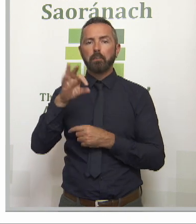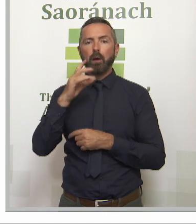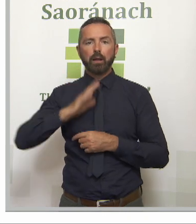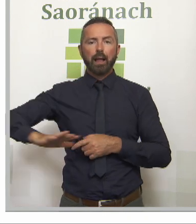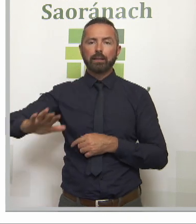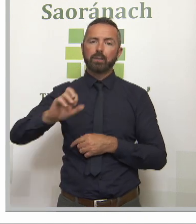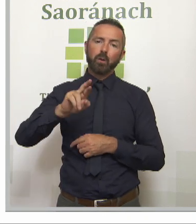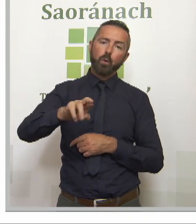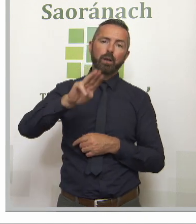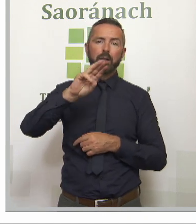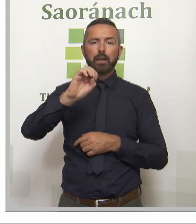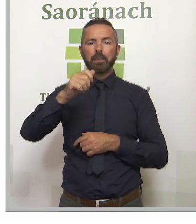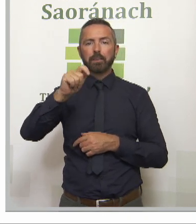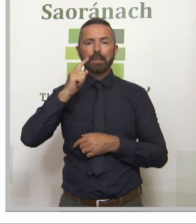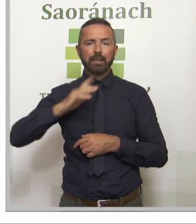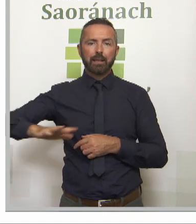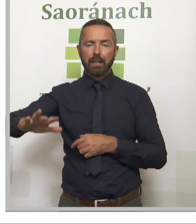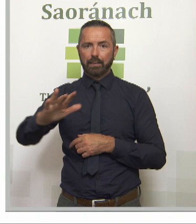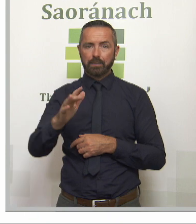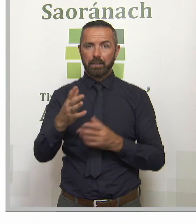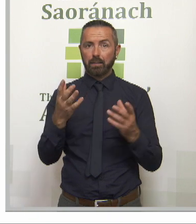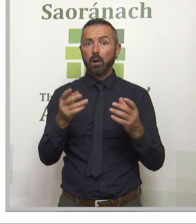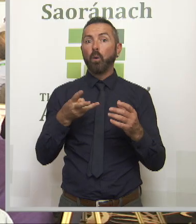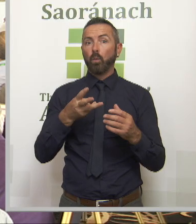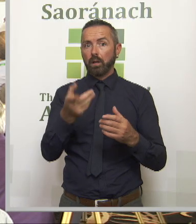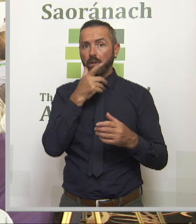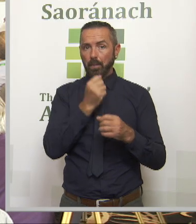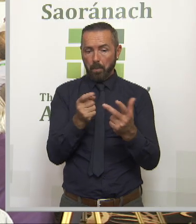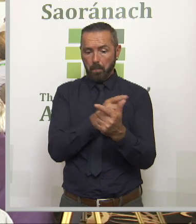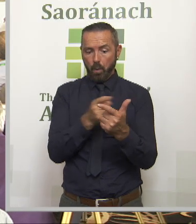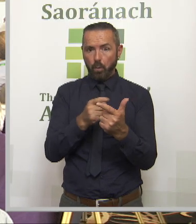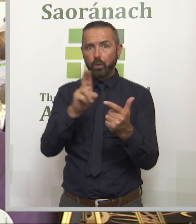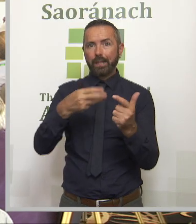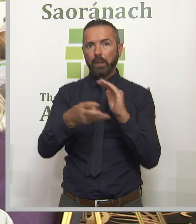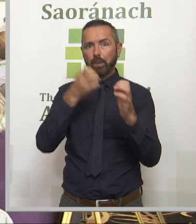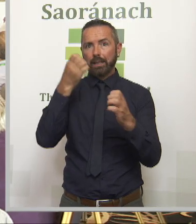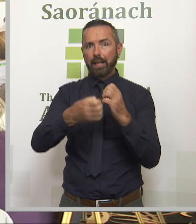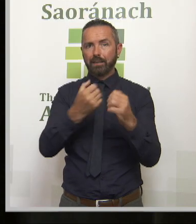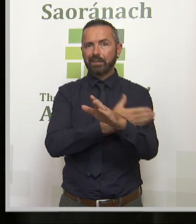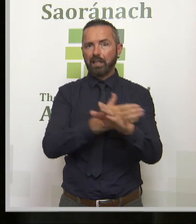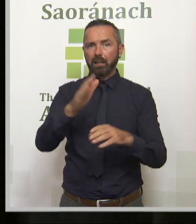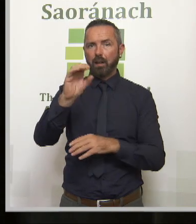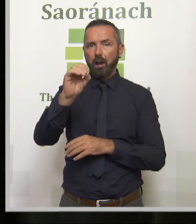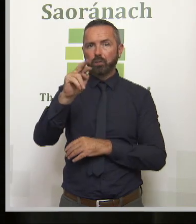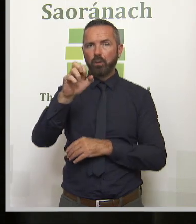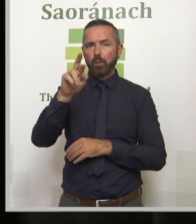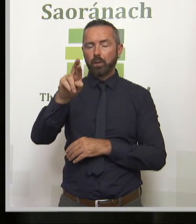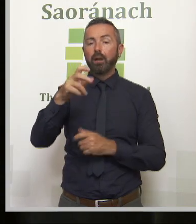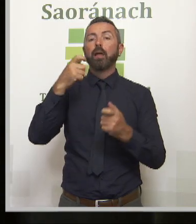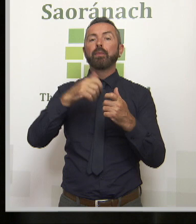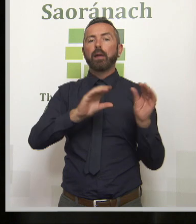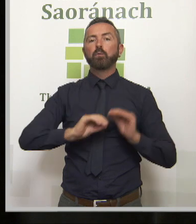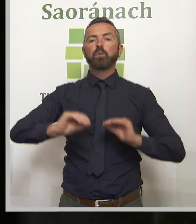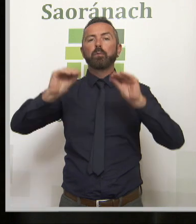day. And both of those are scheduled to happen in the next weekend that we will have in early October. We go on then to the marine environment, which is